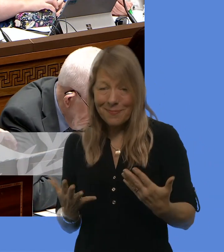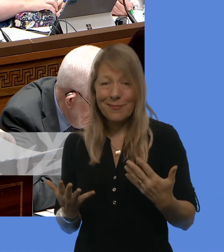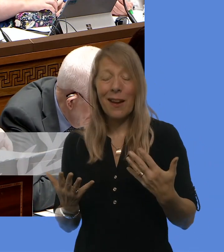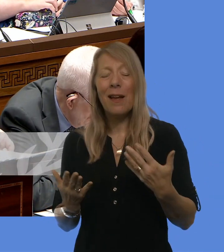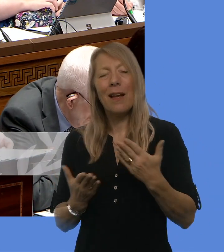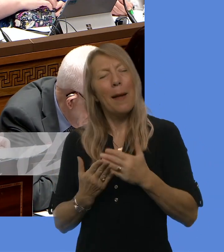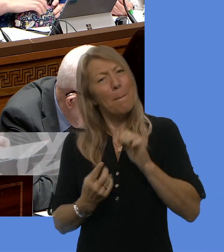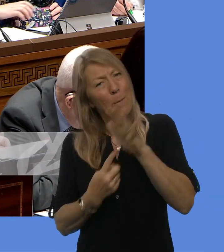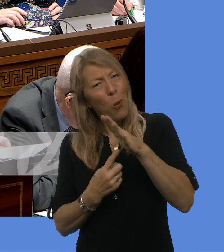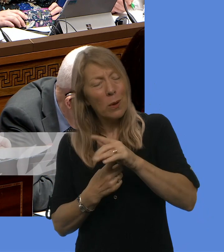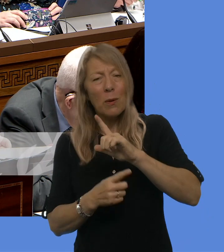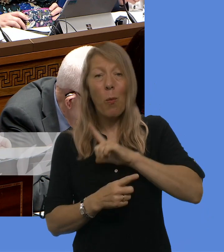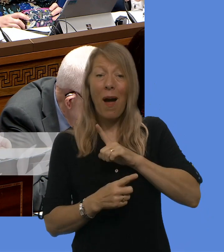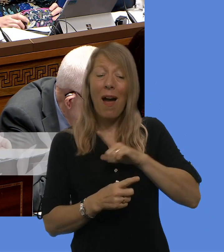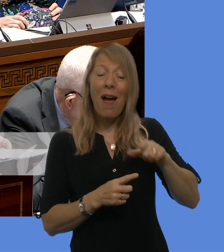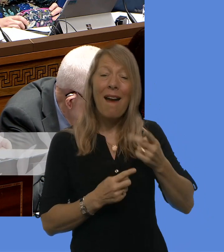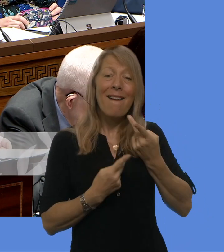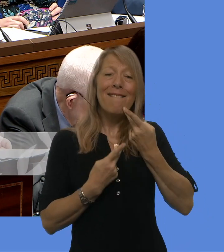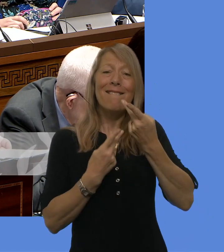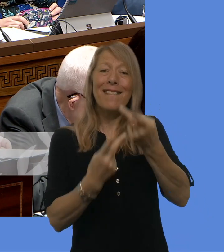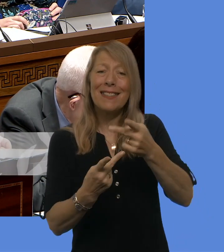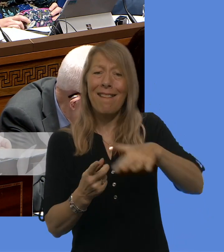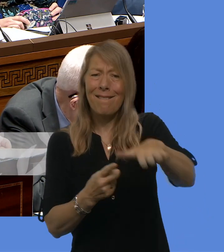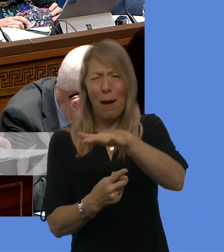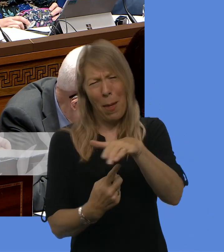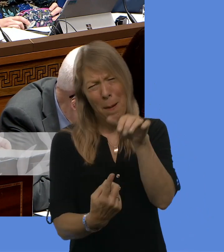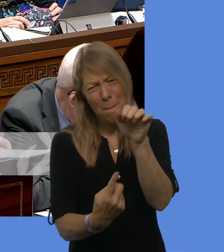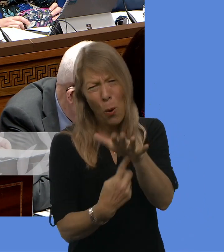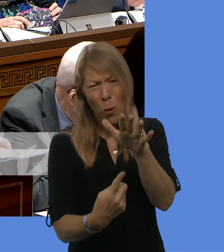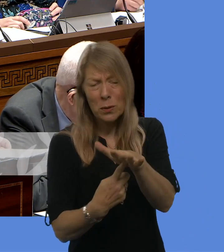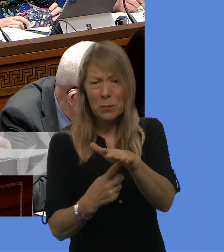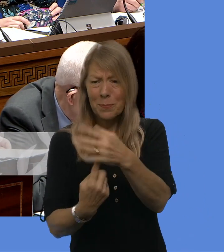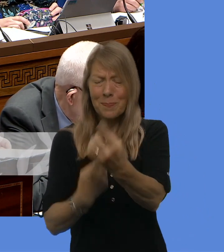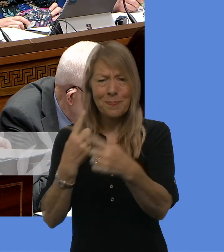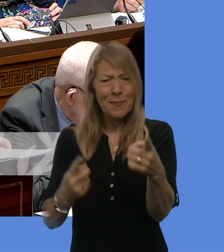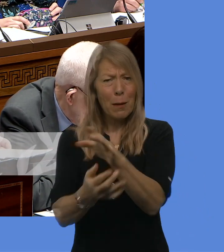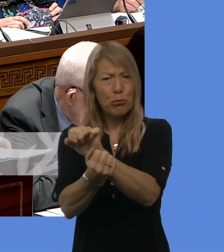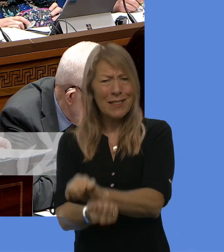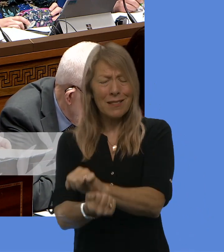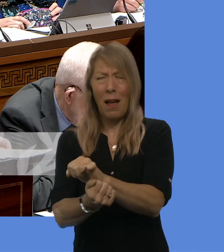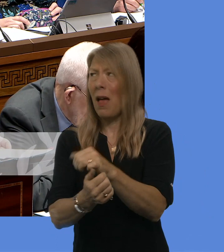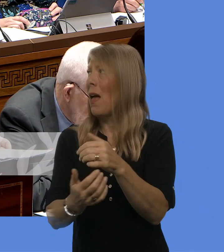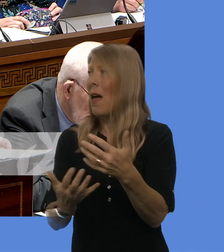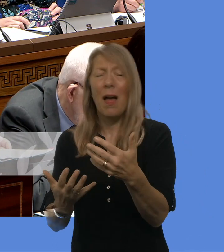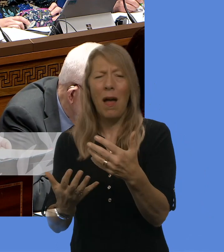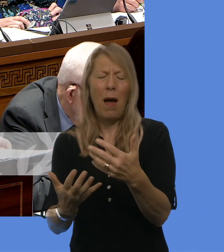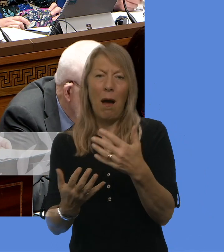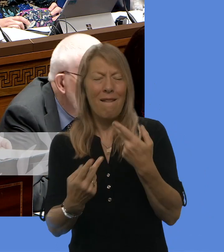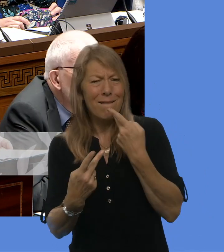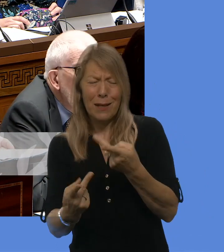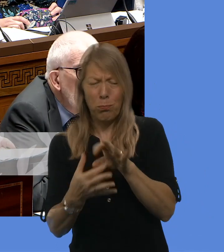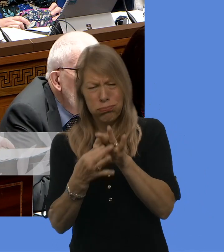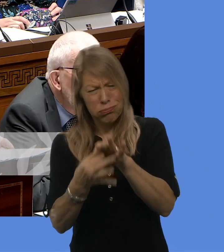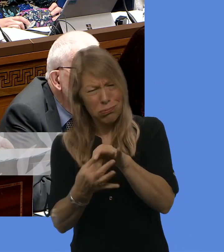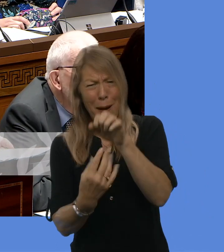of the rehabilitation process. They're also a hugely important part of the prisoner's life during the time when they're apart from their family, and conversely